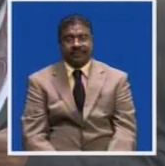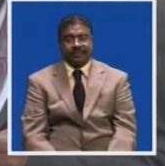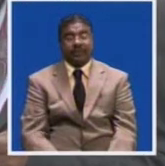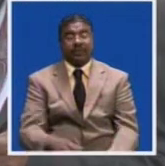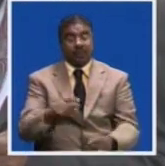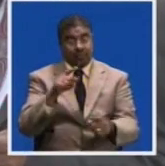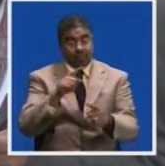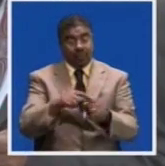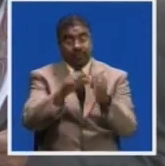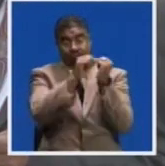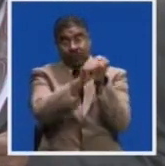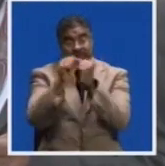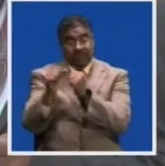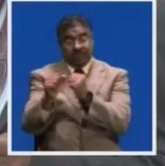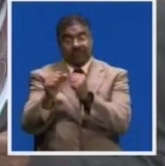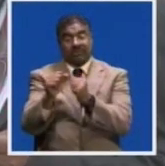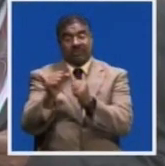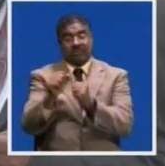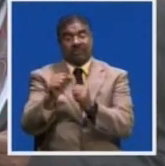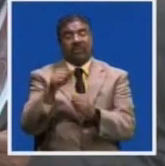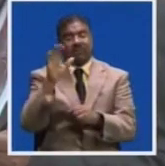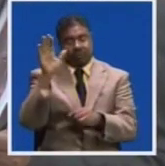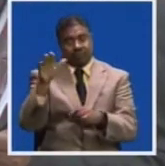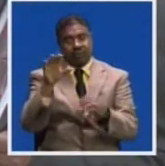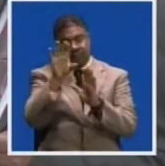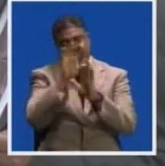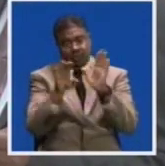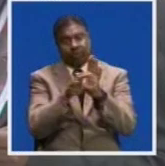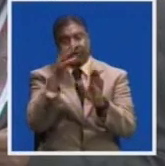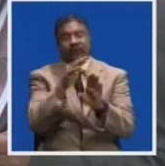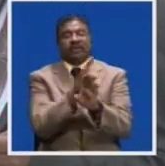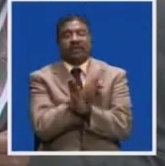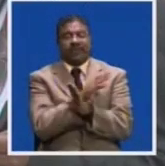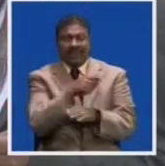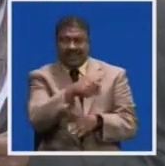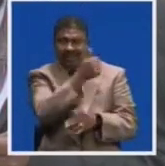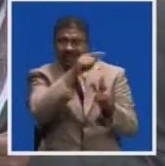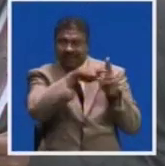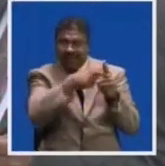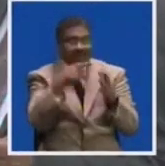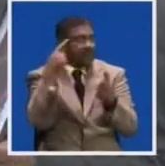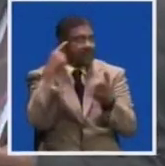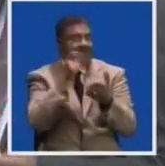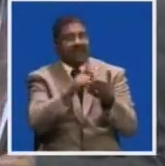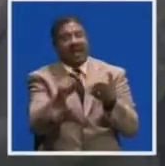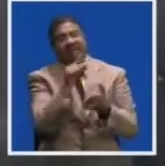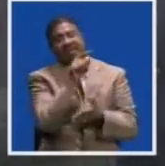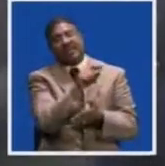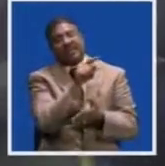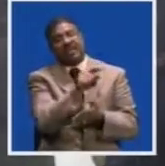Protect, defend the Constitution of Zambia. He started his career as a clerk in the public service more than 30 years